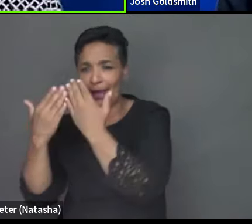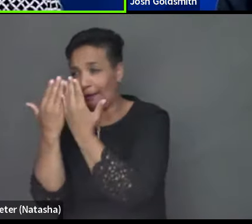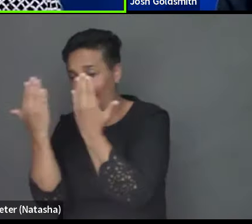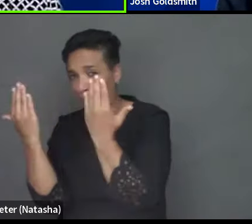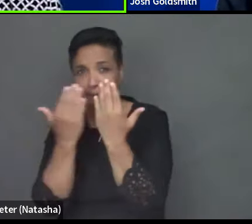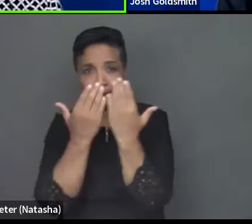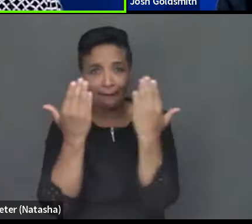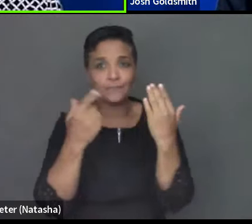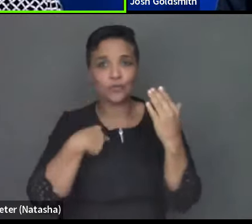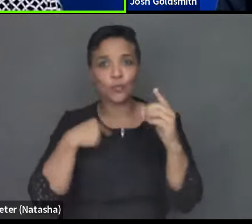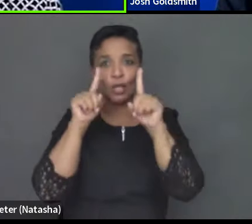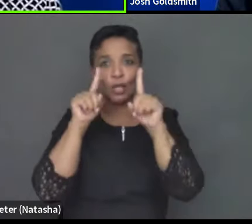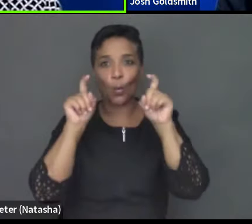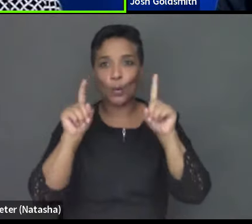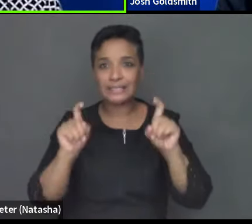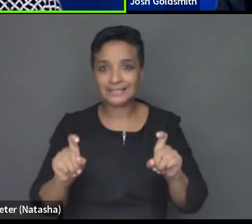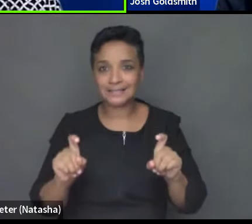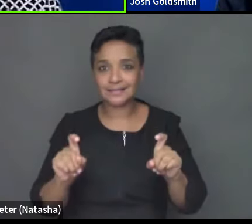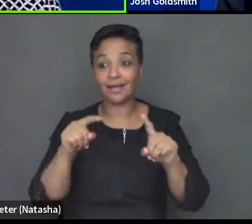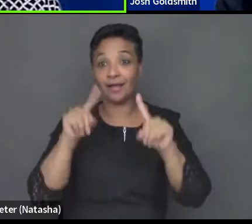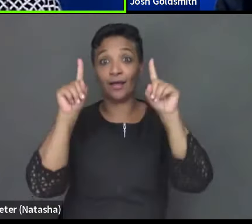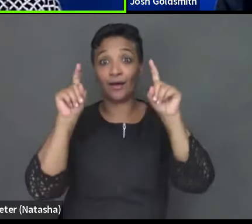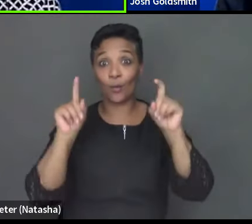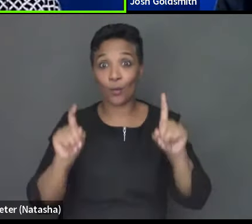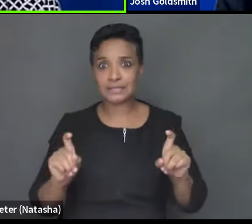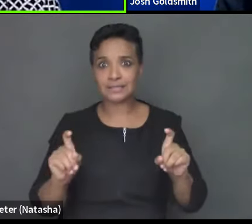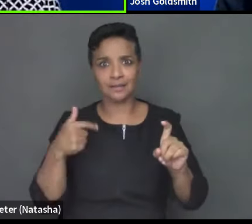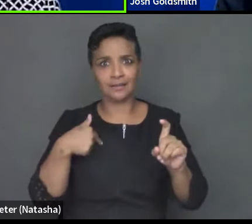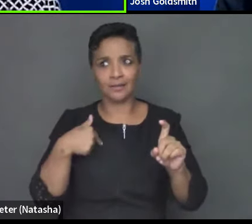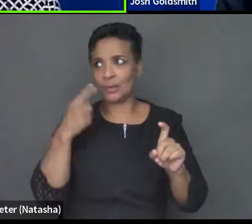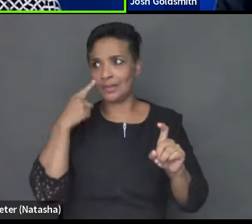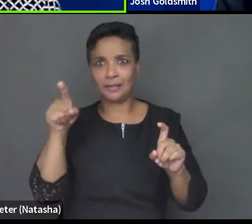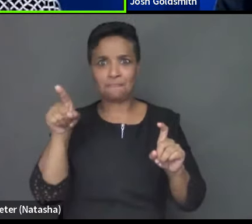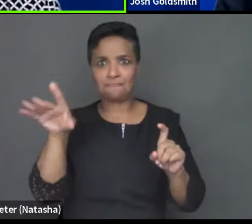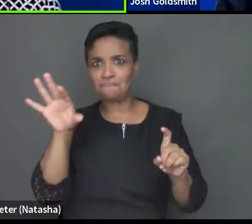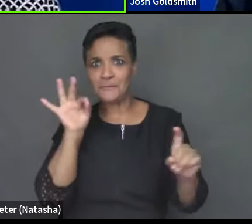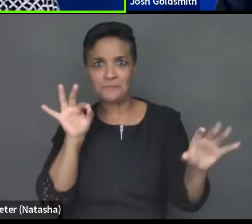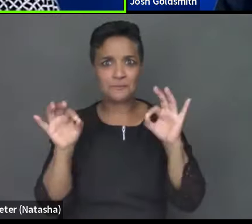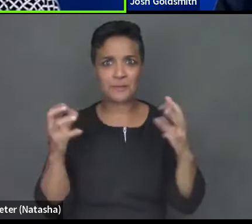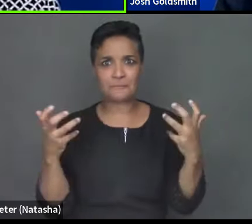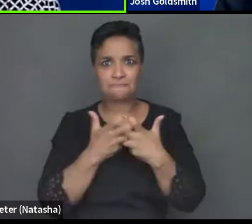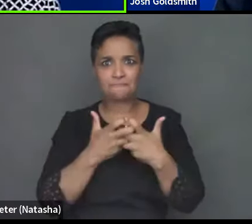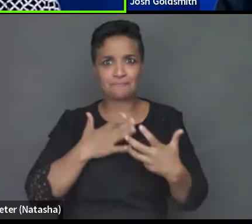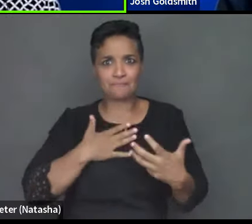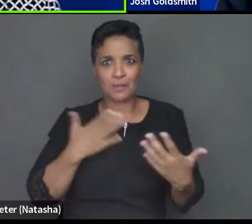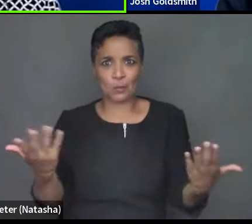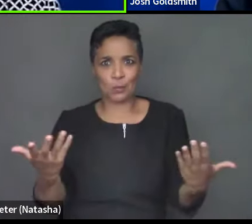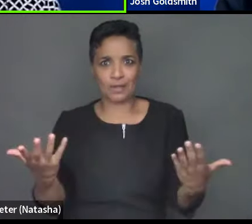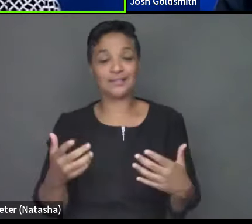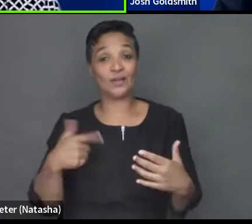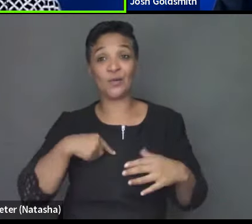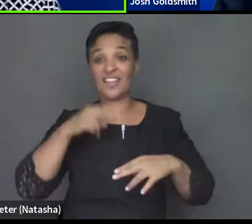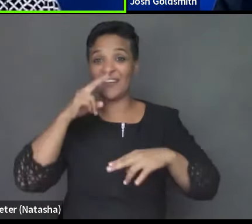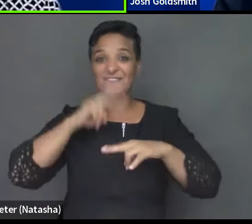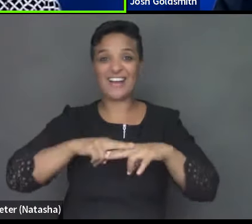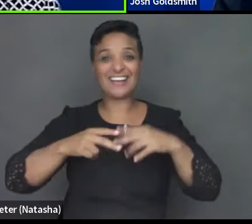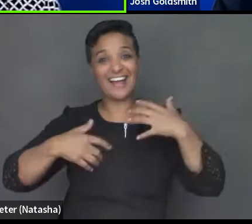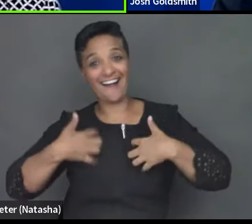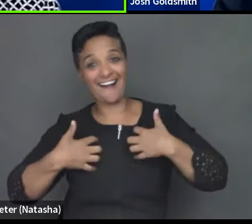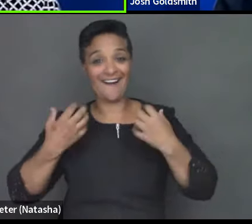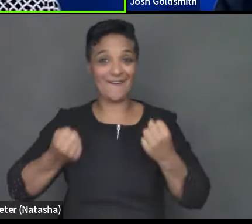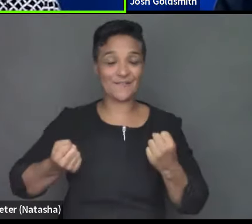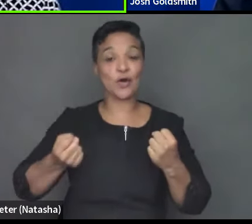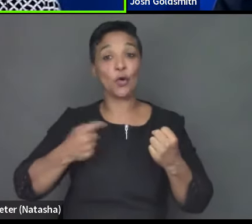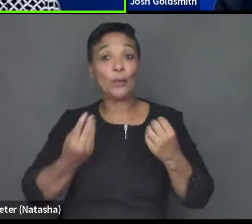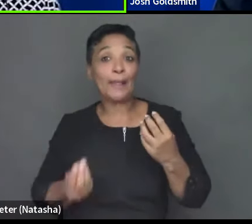to help you decide what the best presentations are for you. And we had a lot of fun, and we even included some things